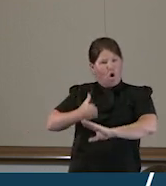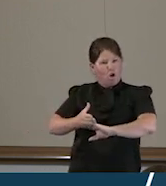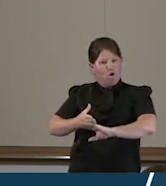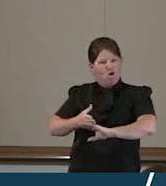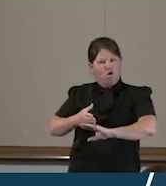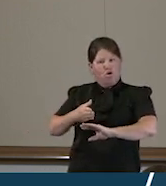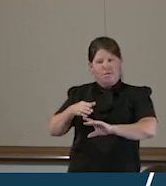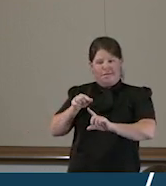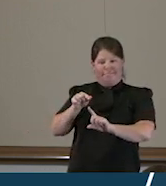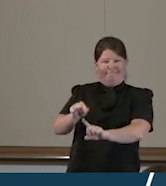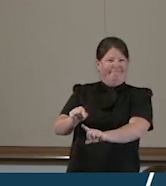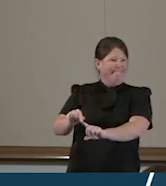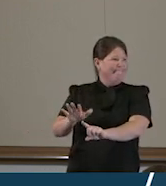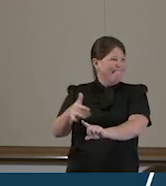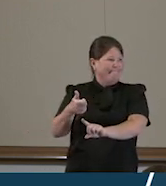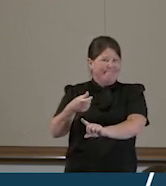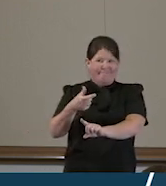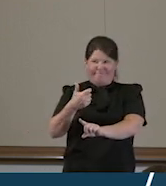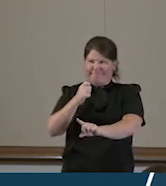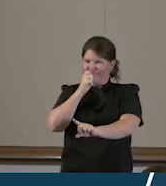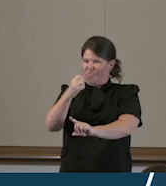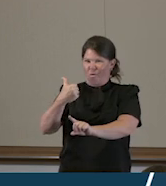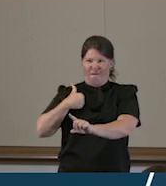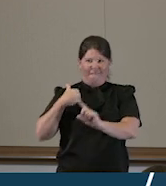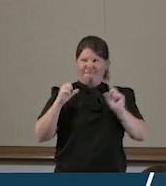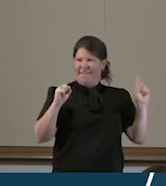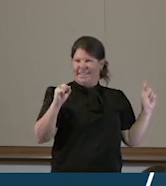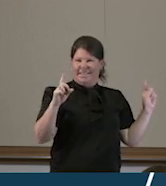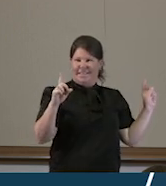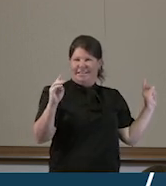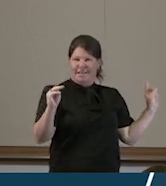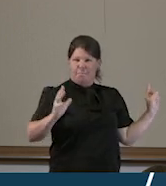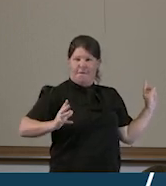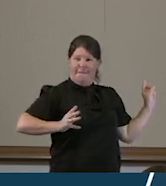we don't have anything like this in place. Mhm. So,